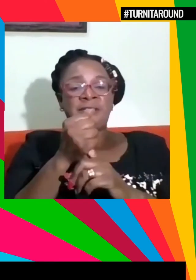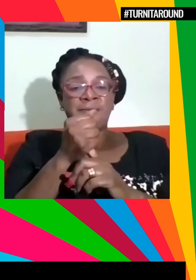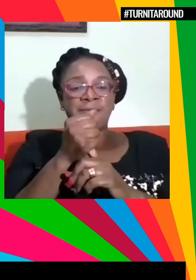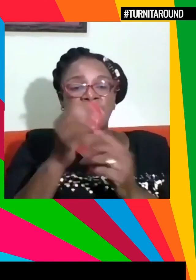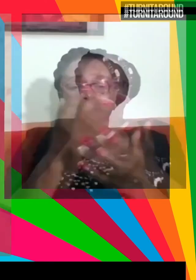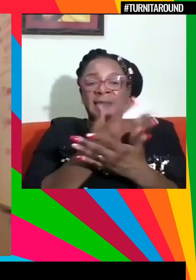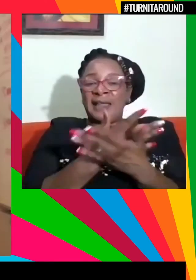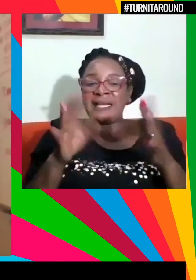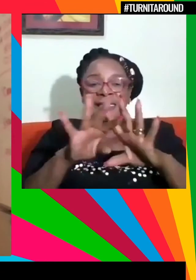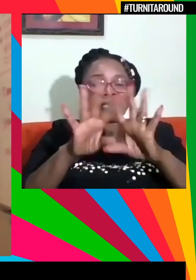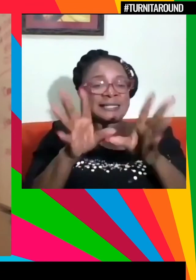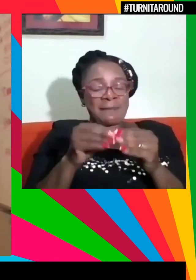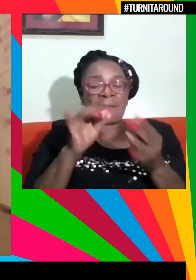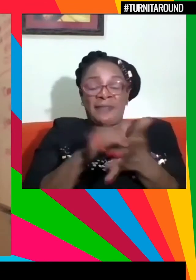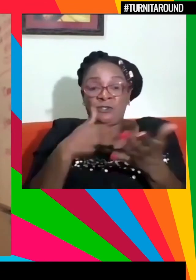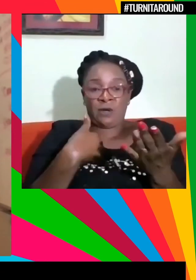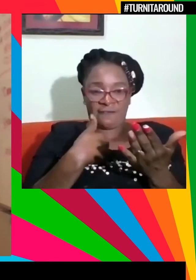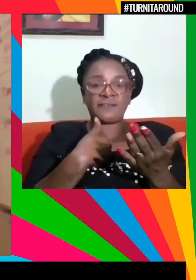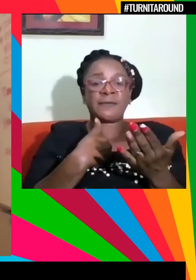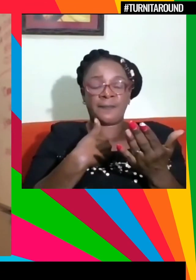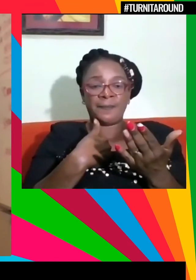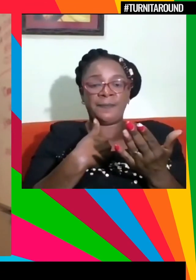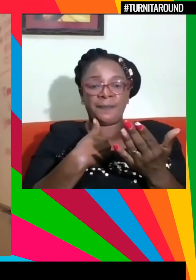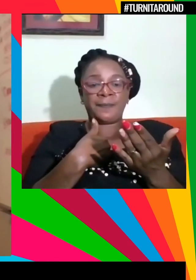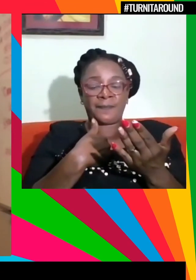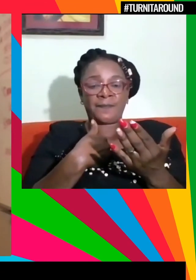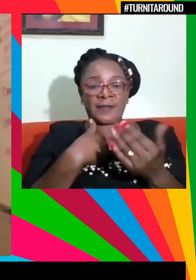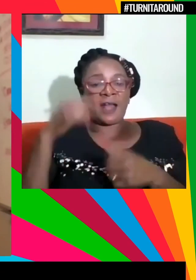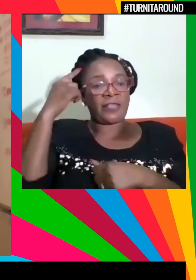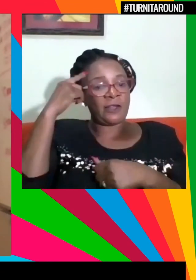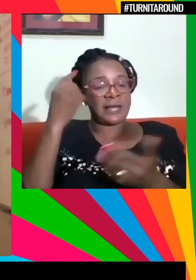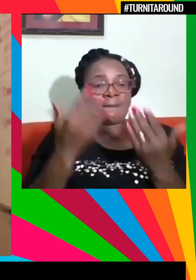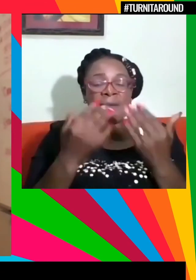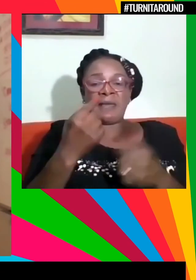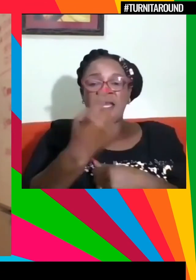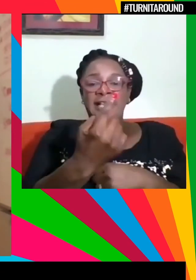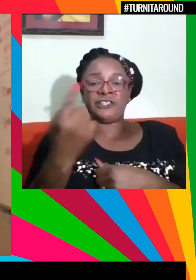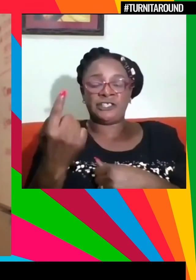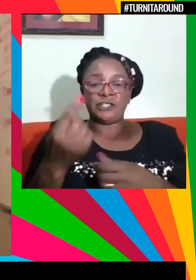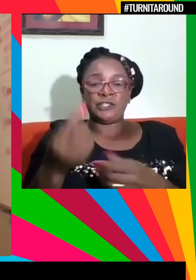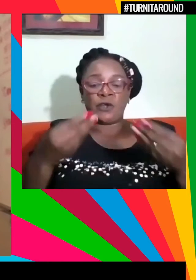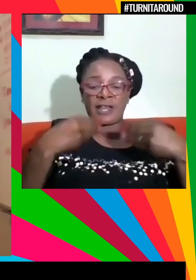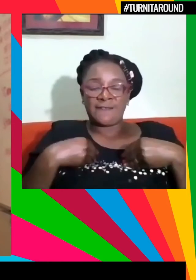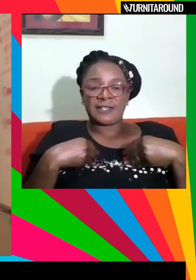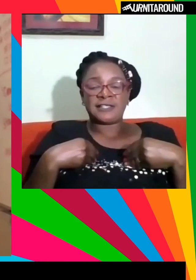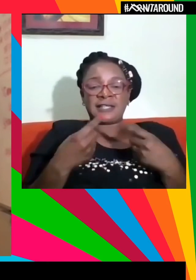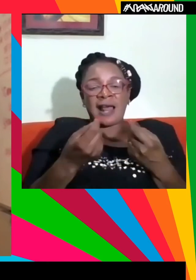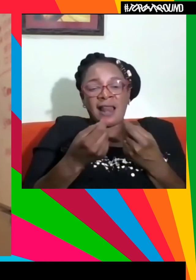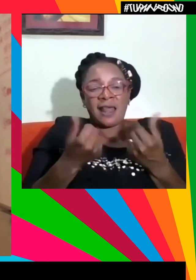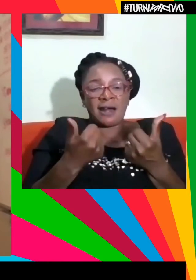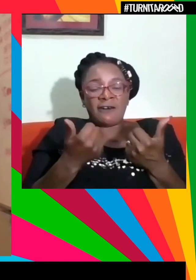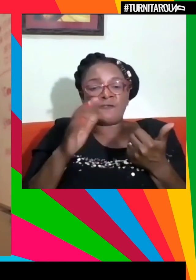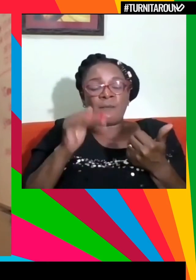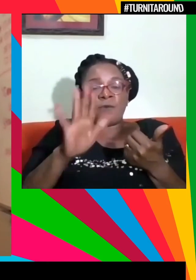any sum up thoughts that you guys have. I'd love for each of you maybe to leave us with a little bit from you